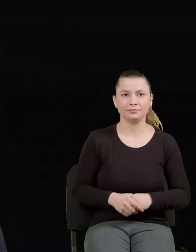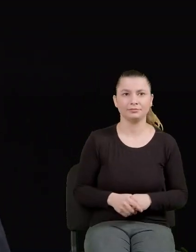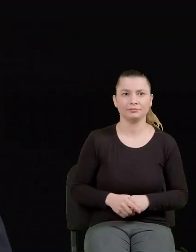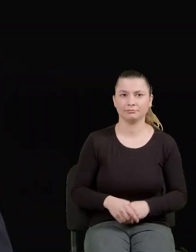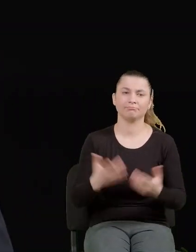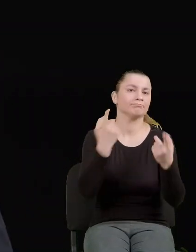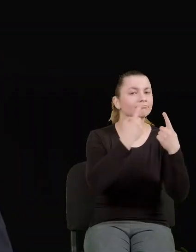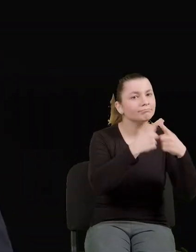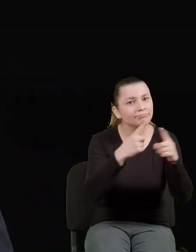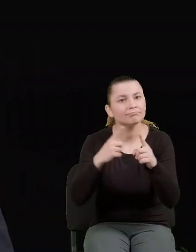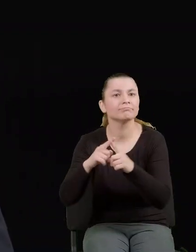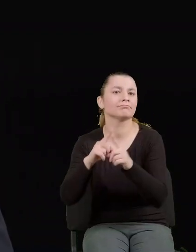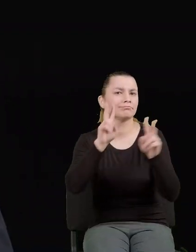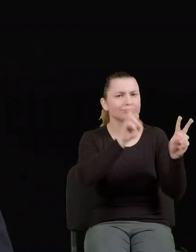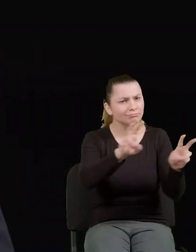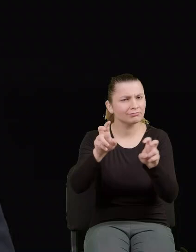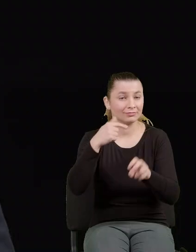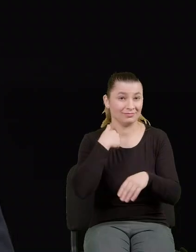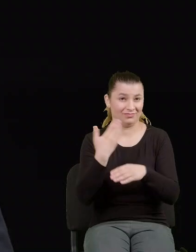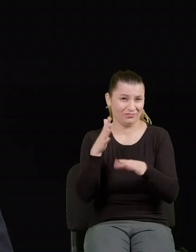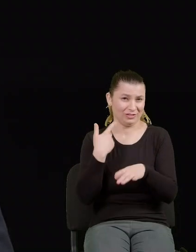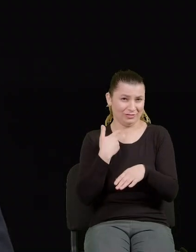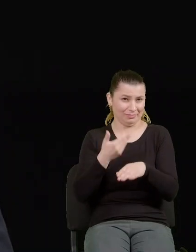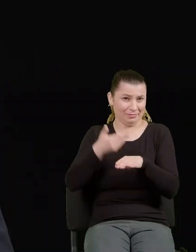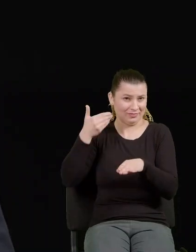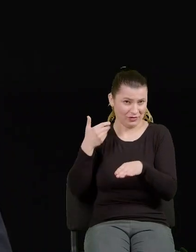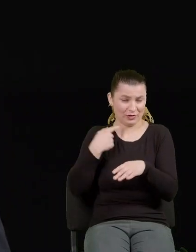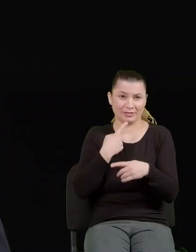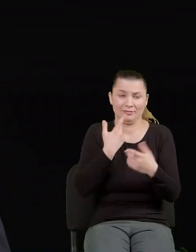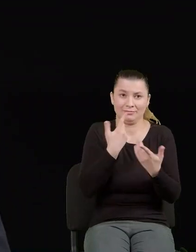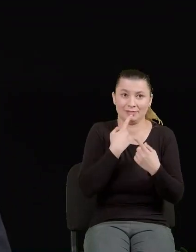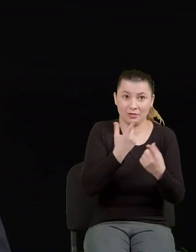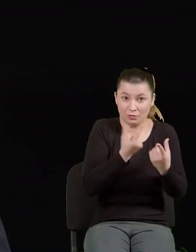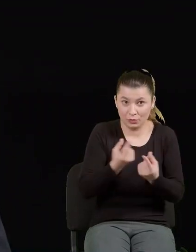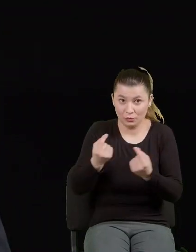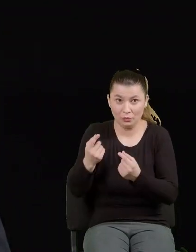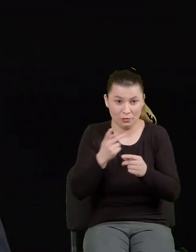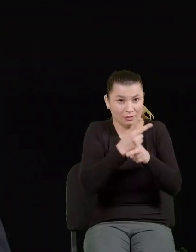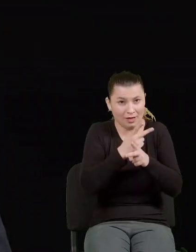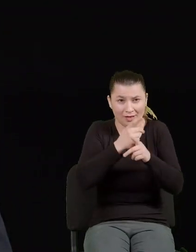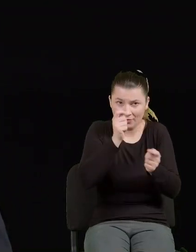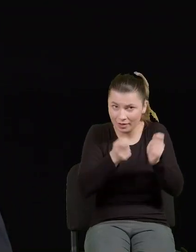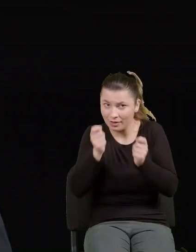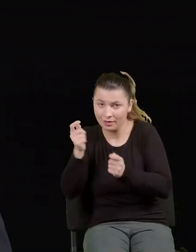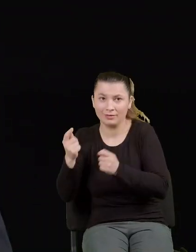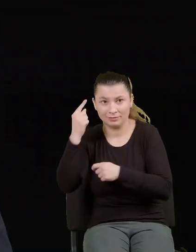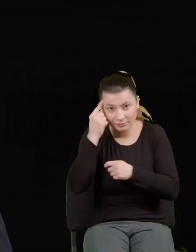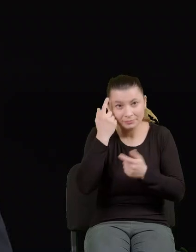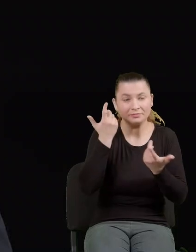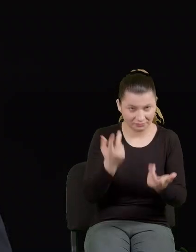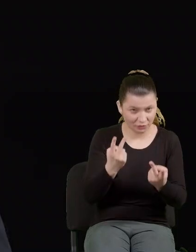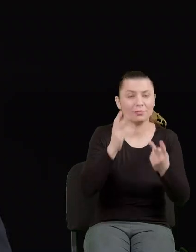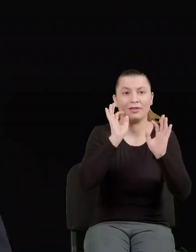have, adding to this tense geopolitical situation